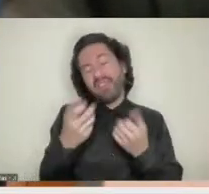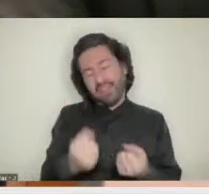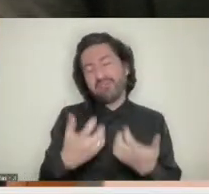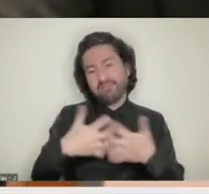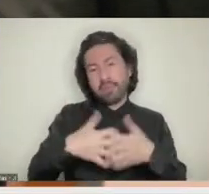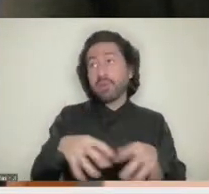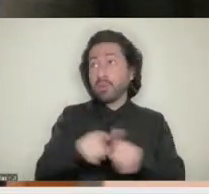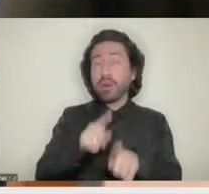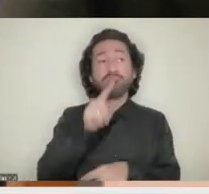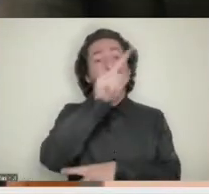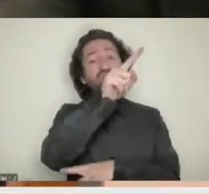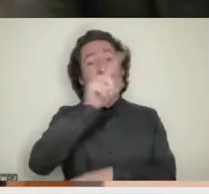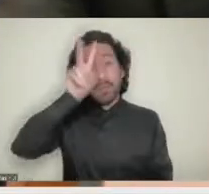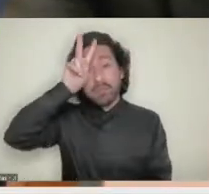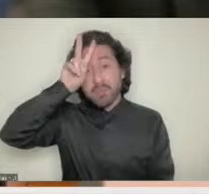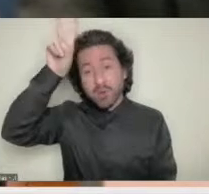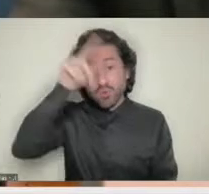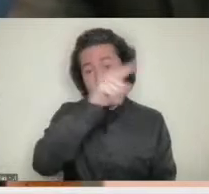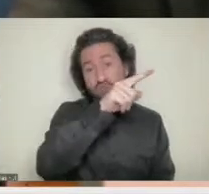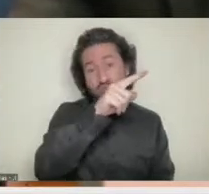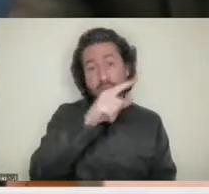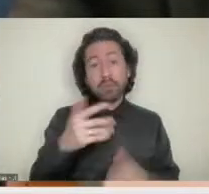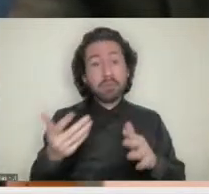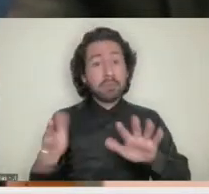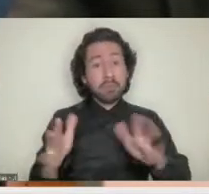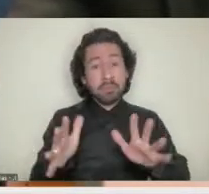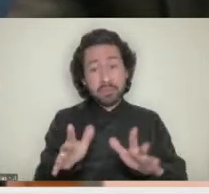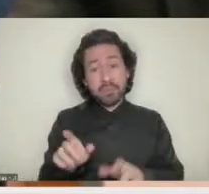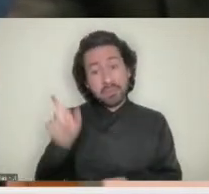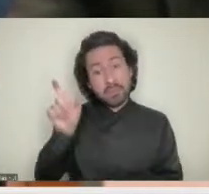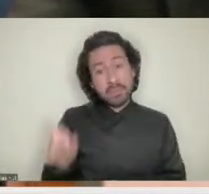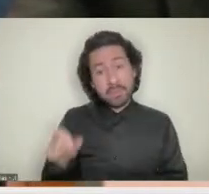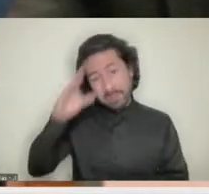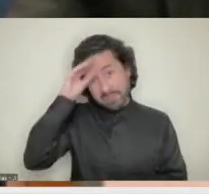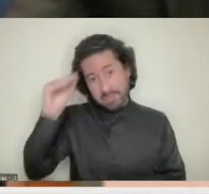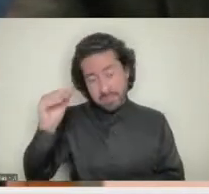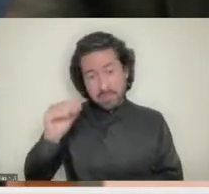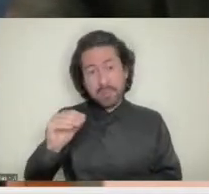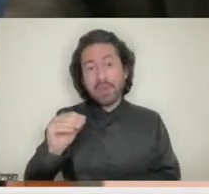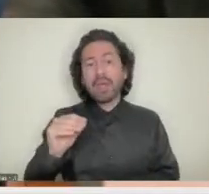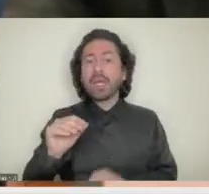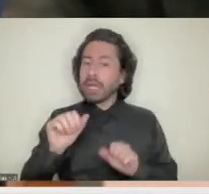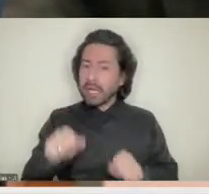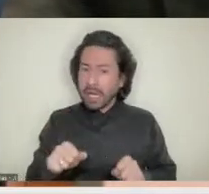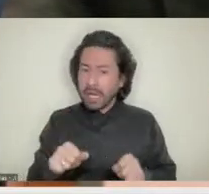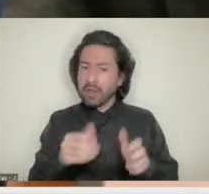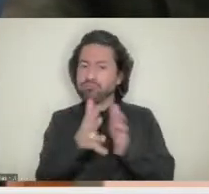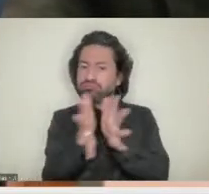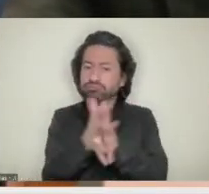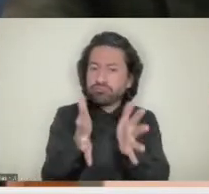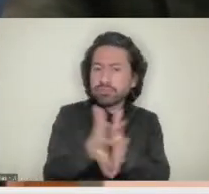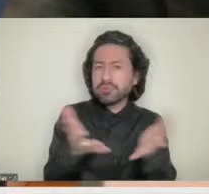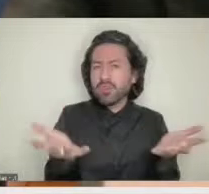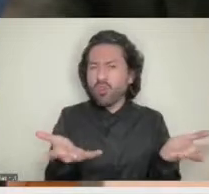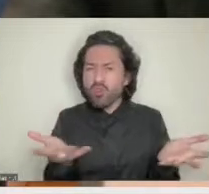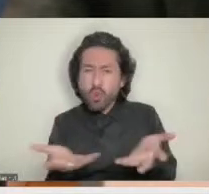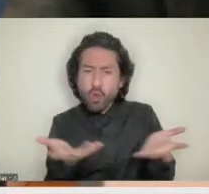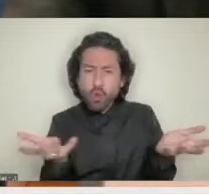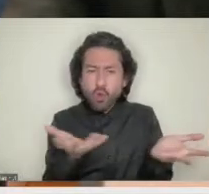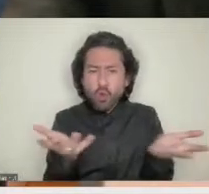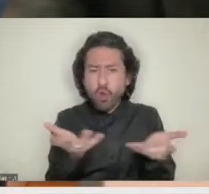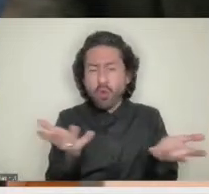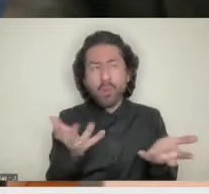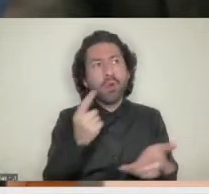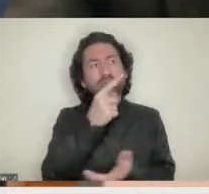to highlight the experience of Peru, and maybe Victor Hugo can go deeper into